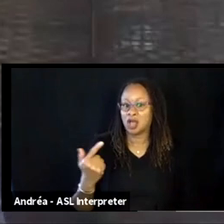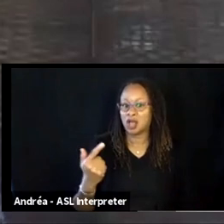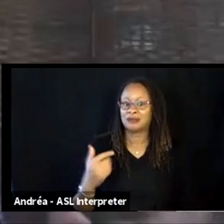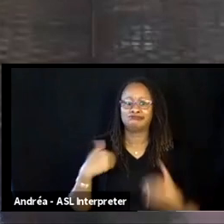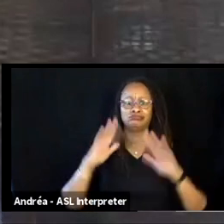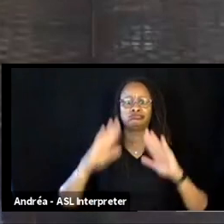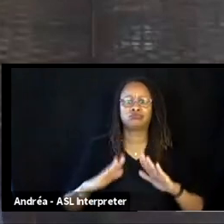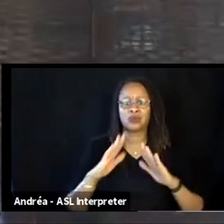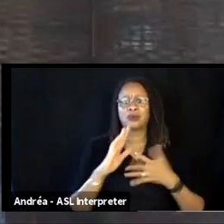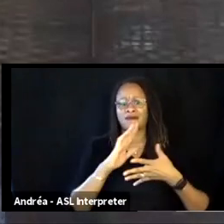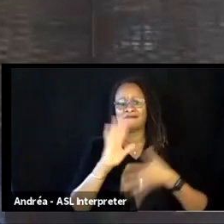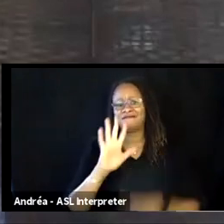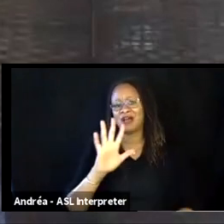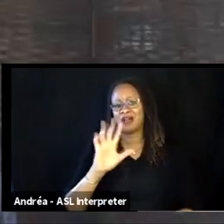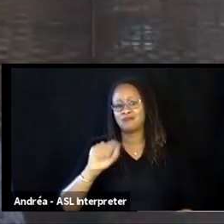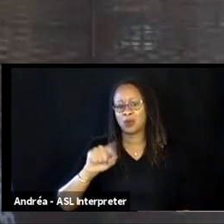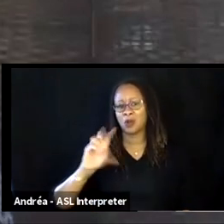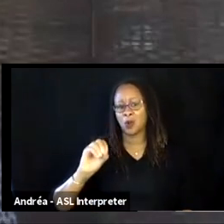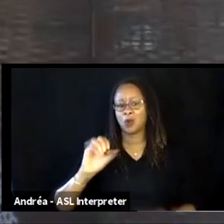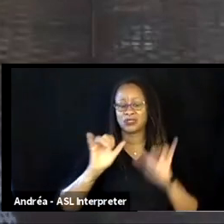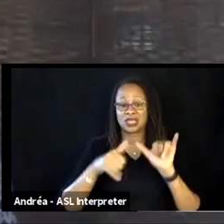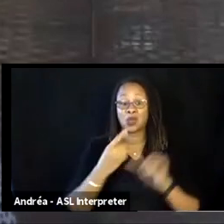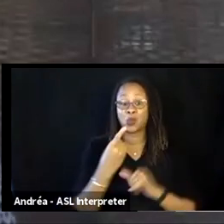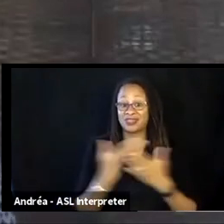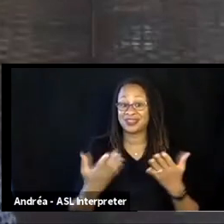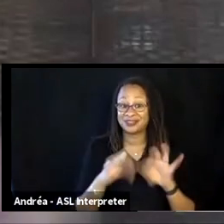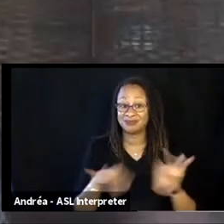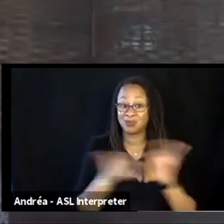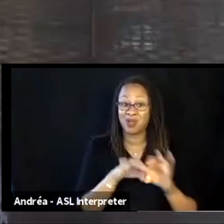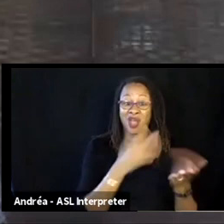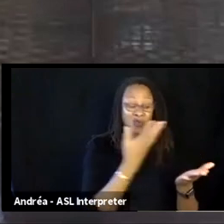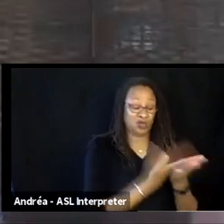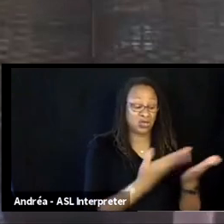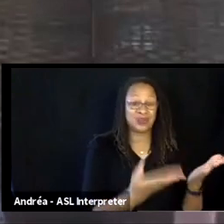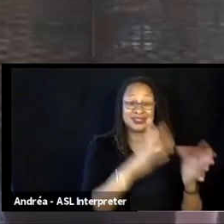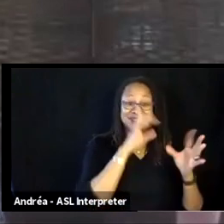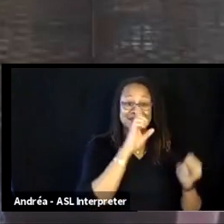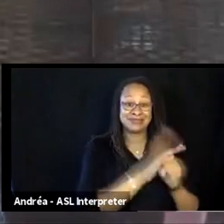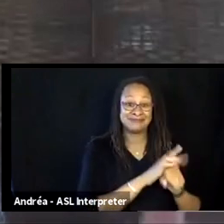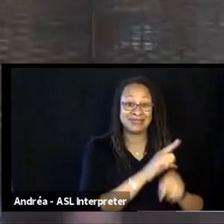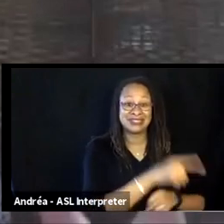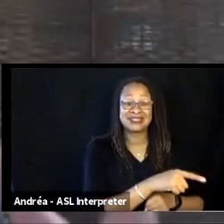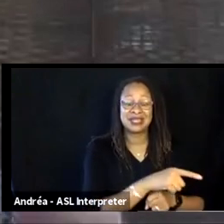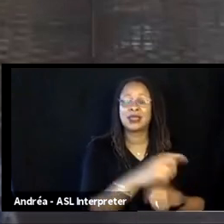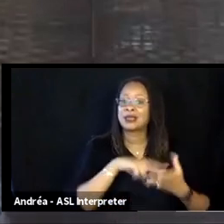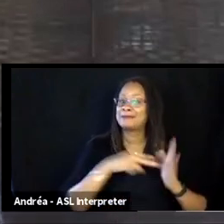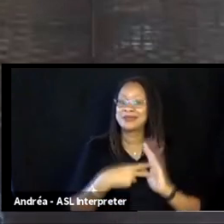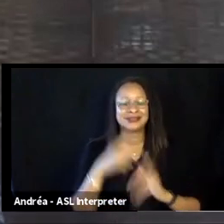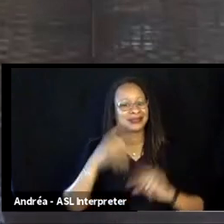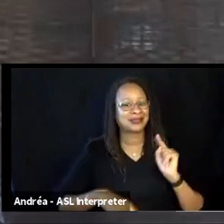scale, but one of the key things he said is resources commitment, which means it can't just